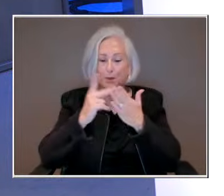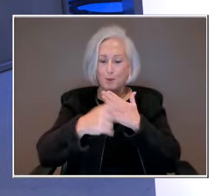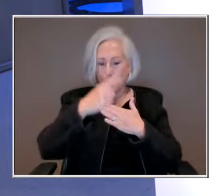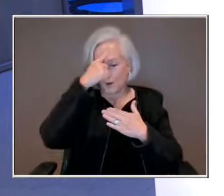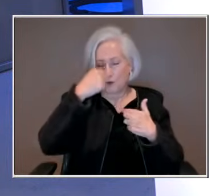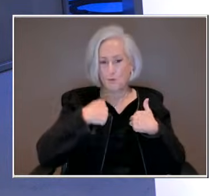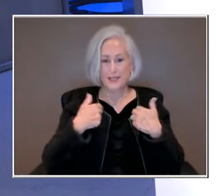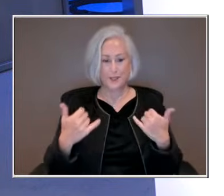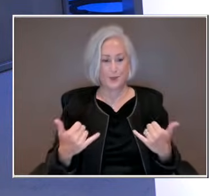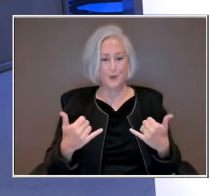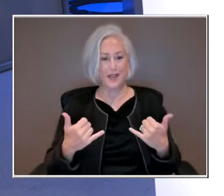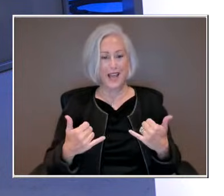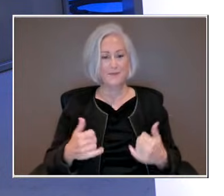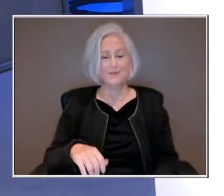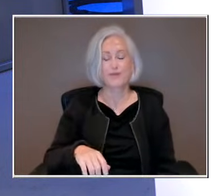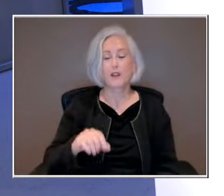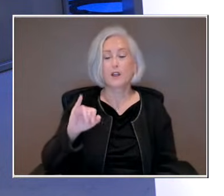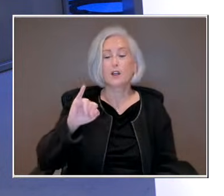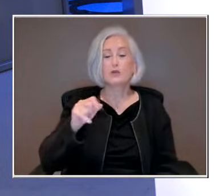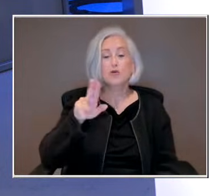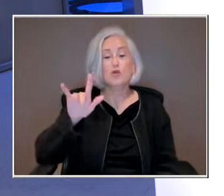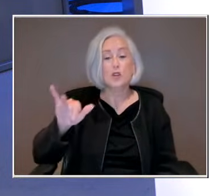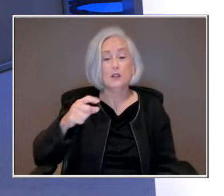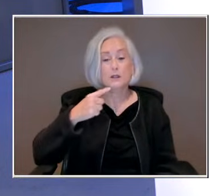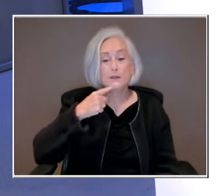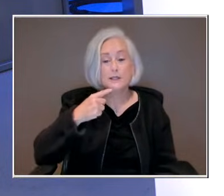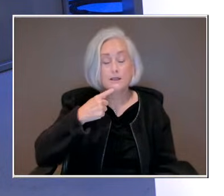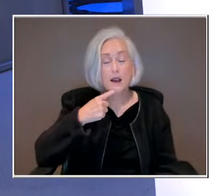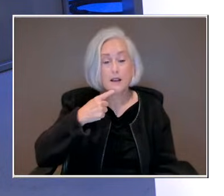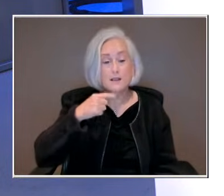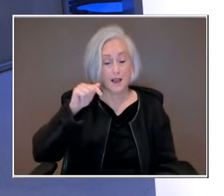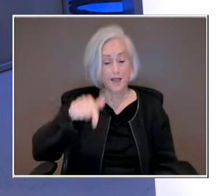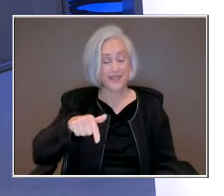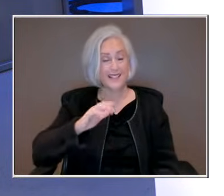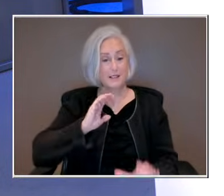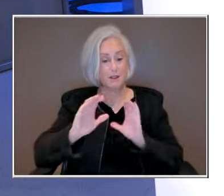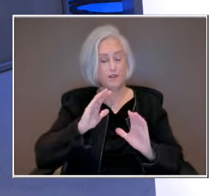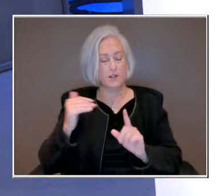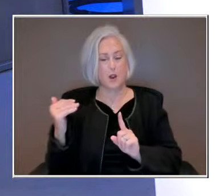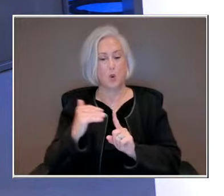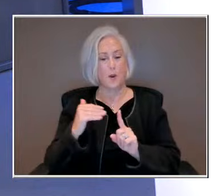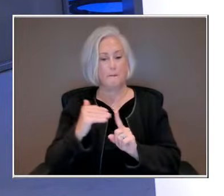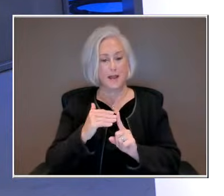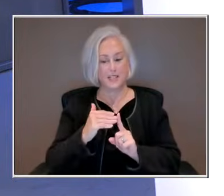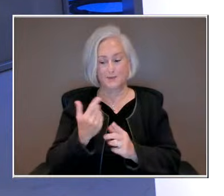then Jeremy Yenser writes, this conversation reminds me of the interview last week